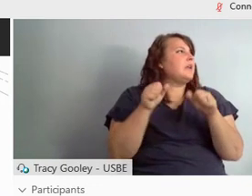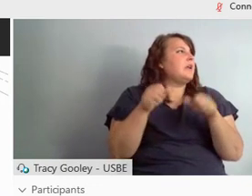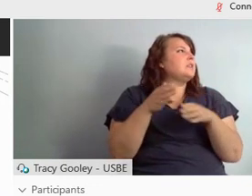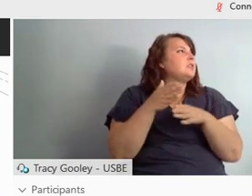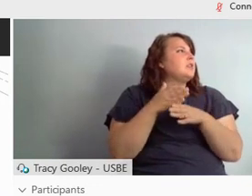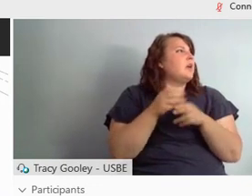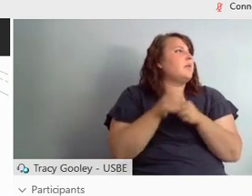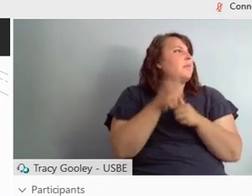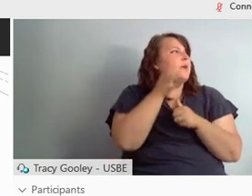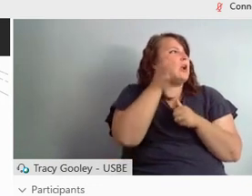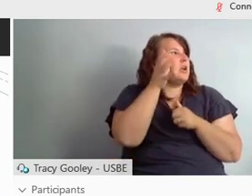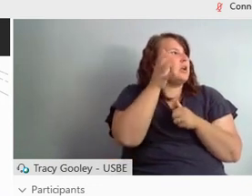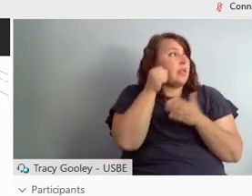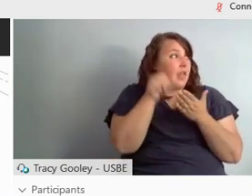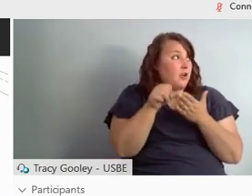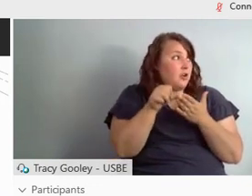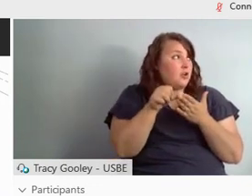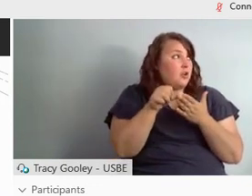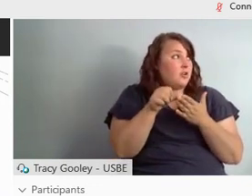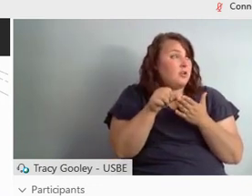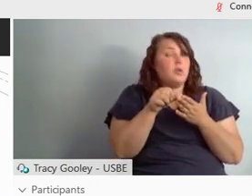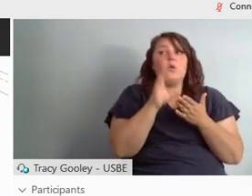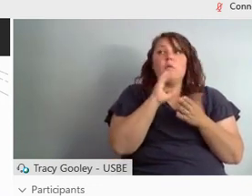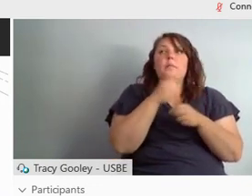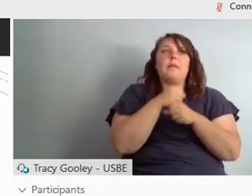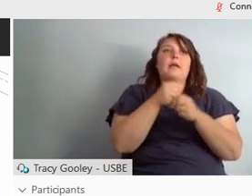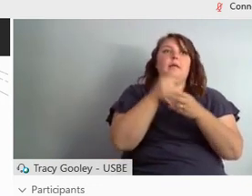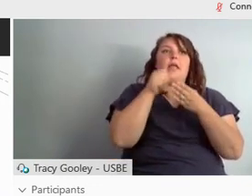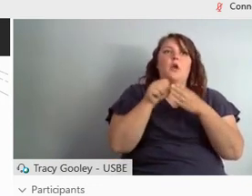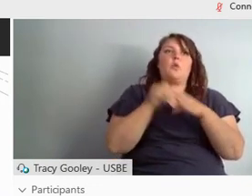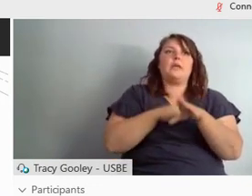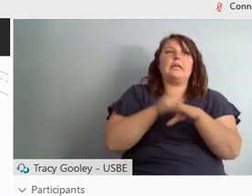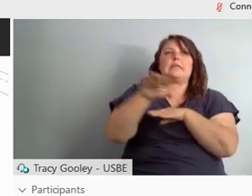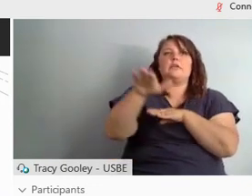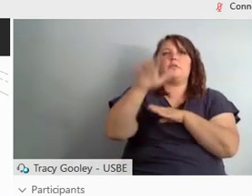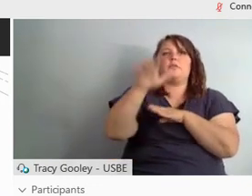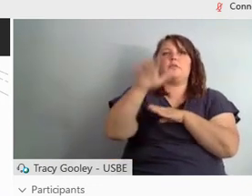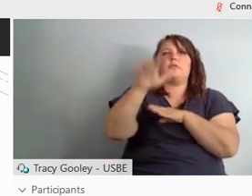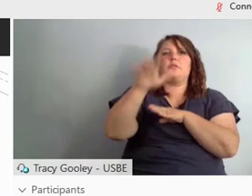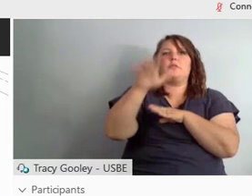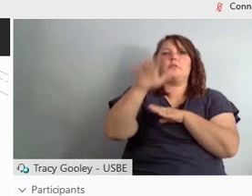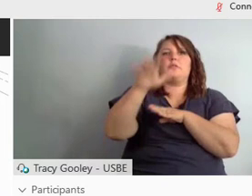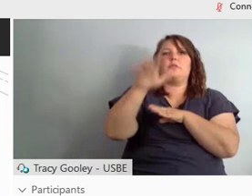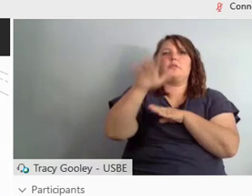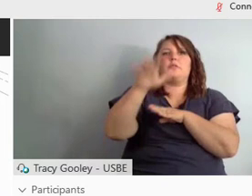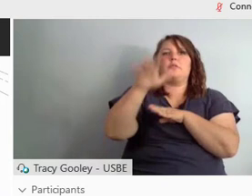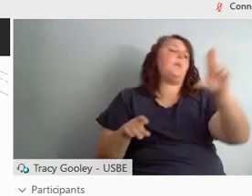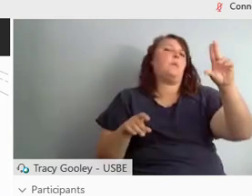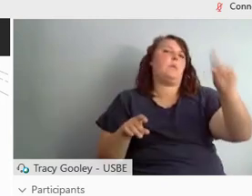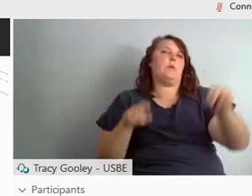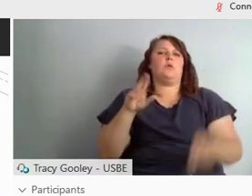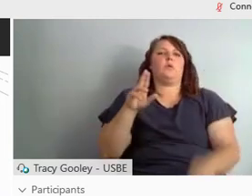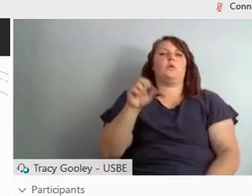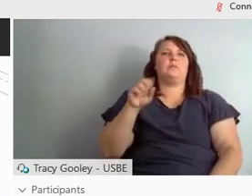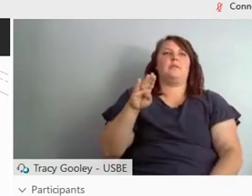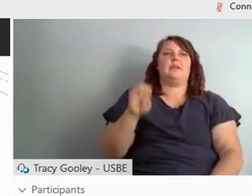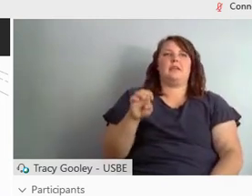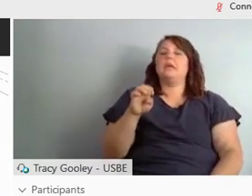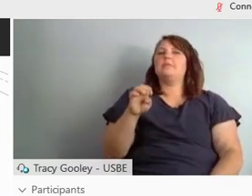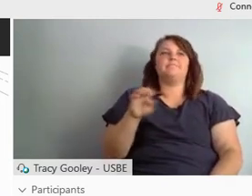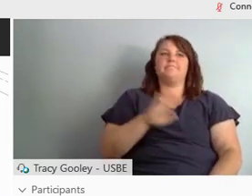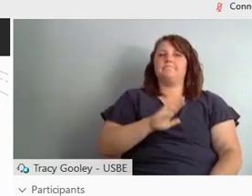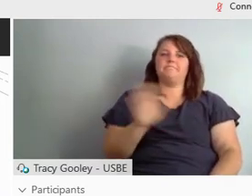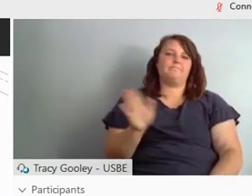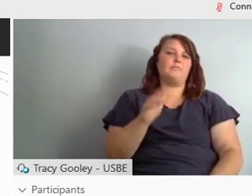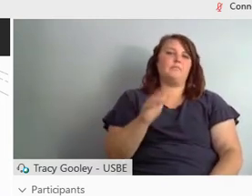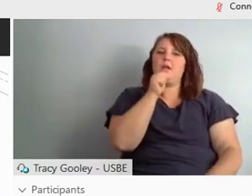able to share with parents? Yeah, will you be drafting a letter that we can send to parents to explain the test? No, USBE will not be